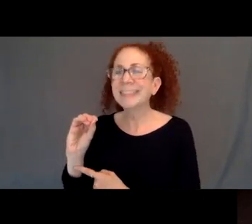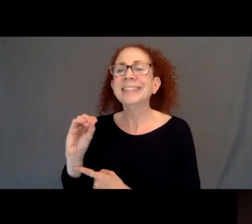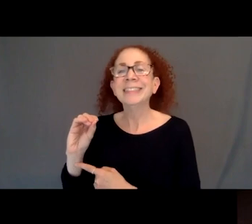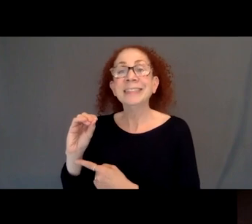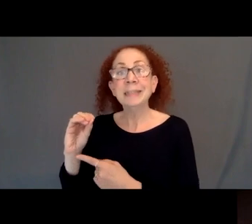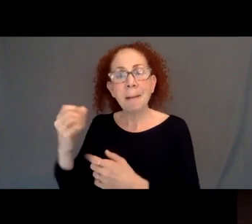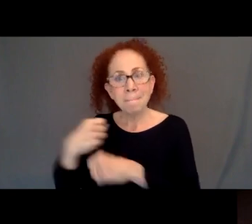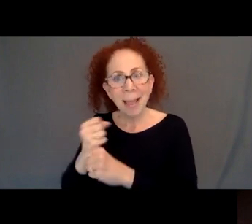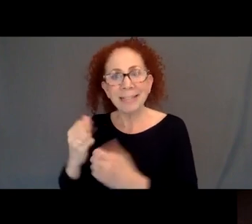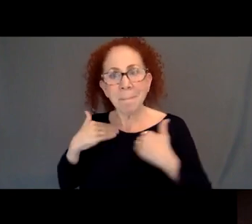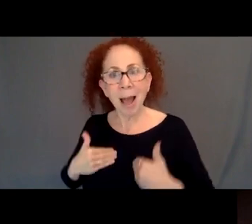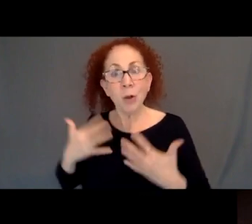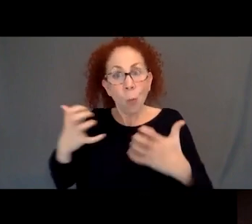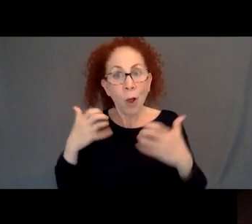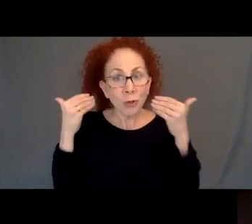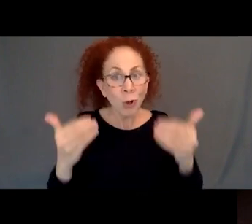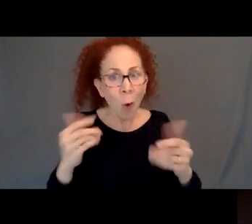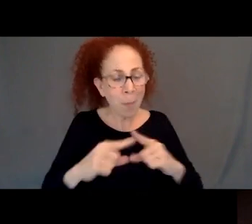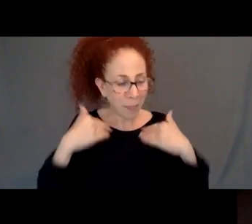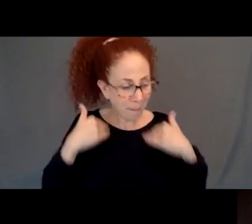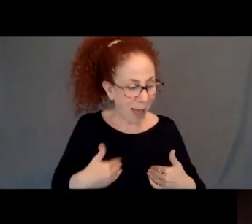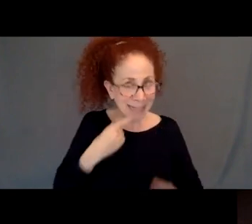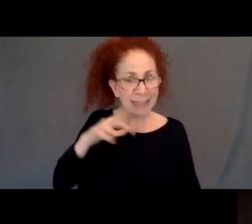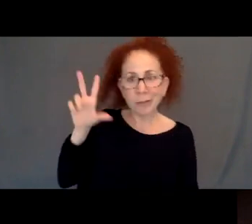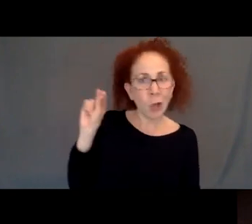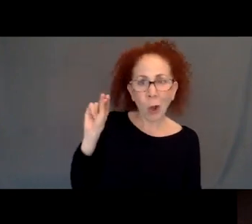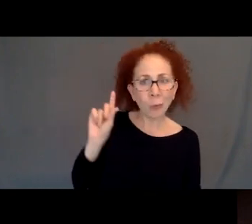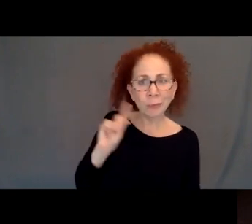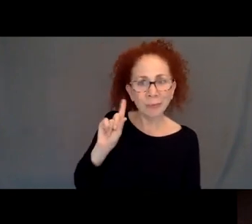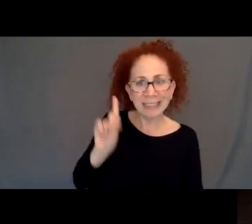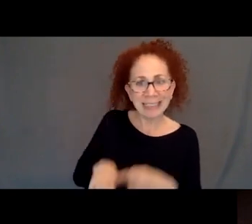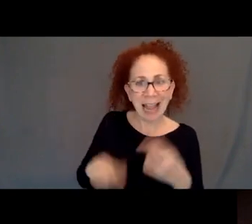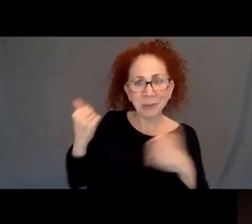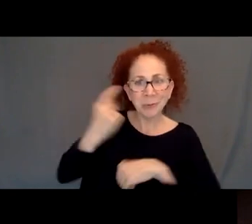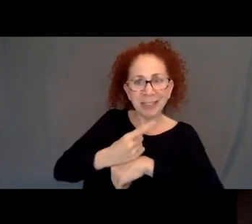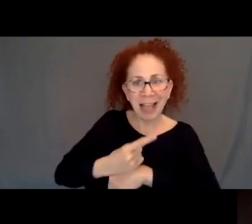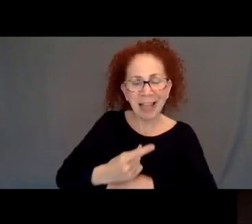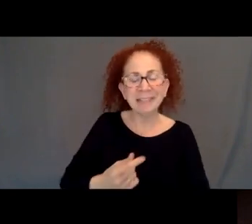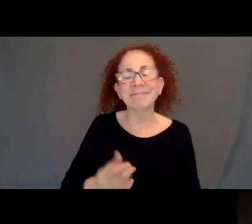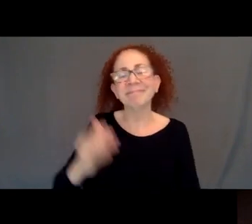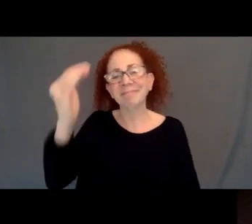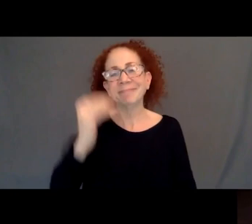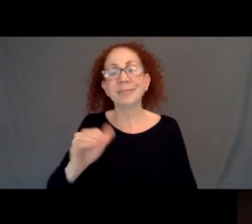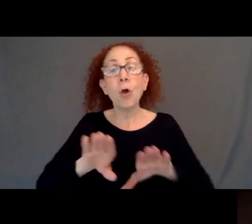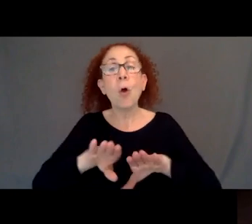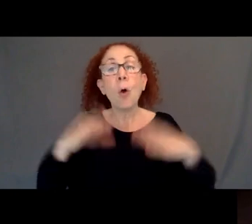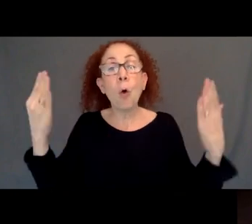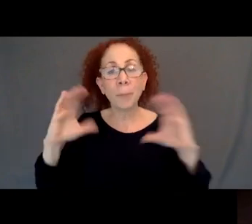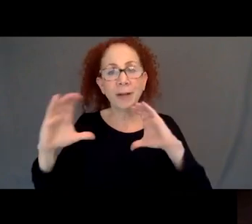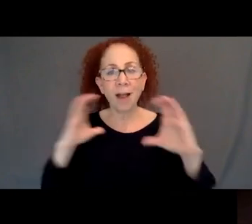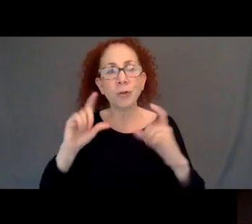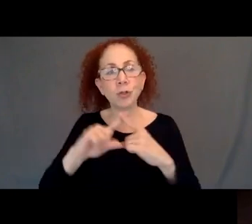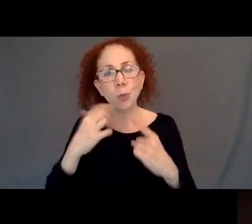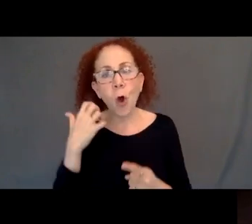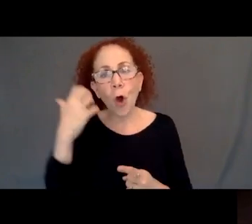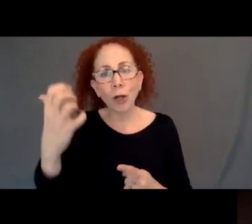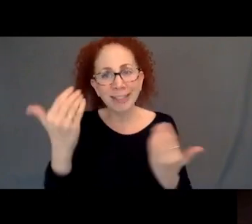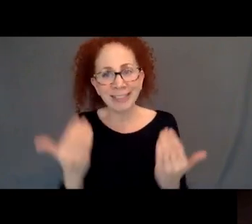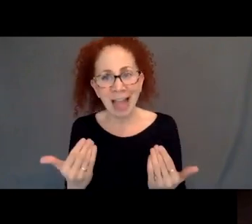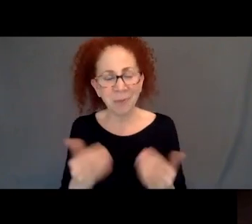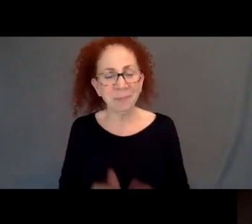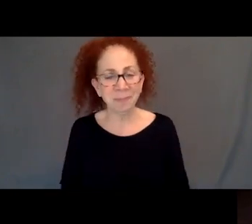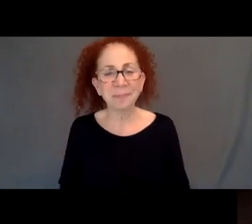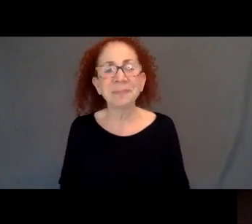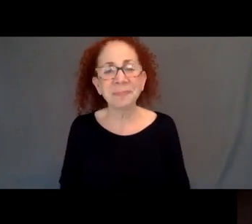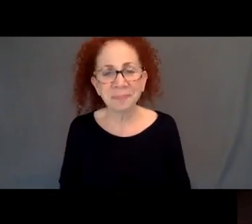body just says, not today. But I wanted to open our little conversation out into the audience now, because it's